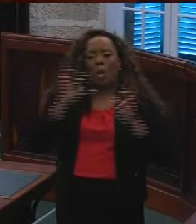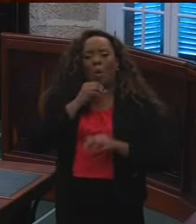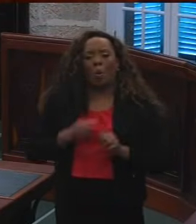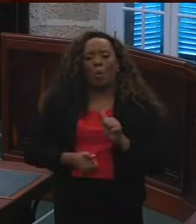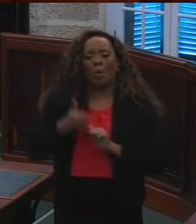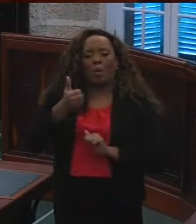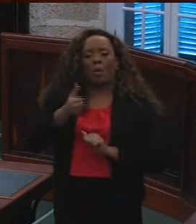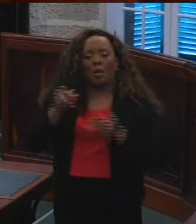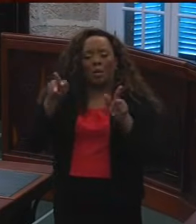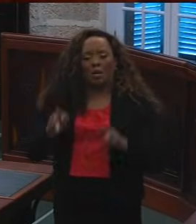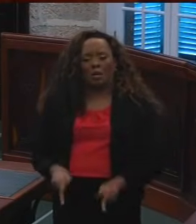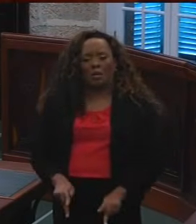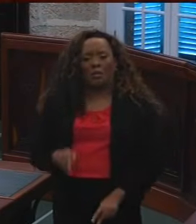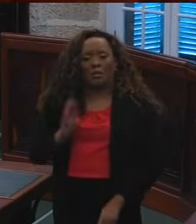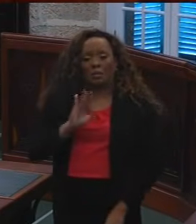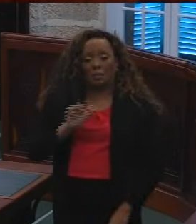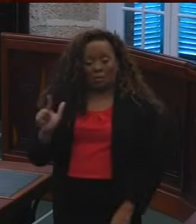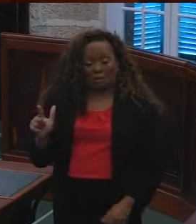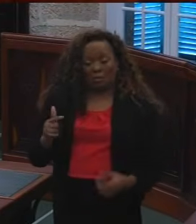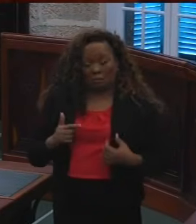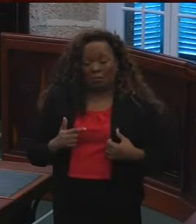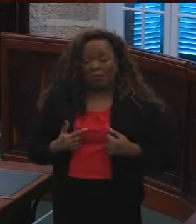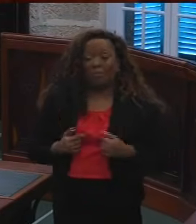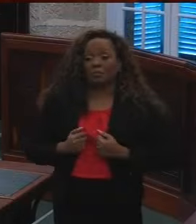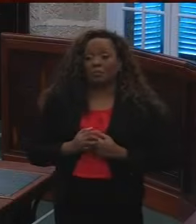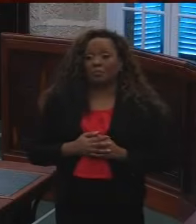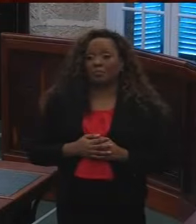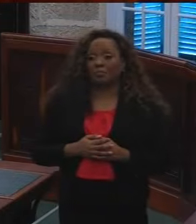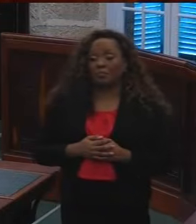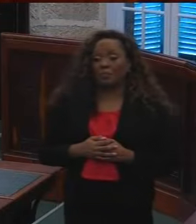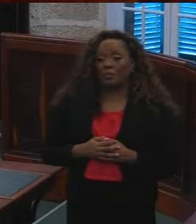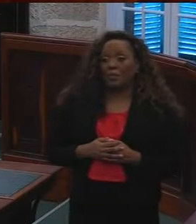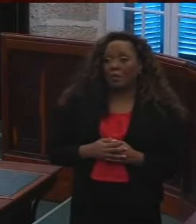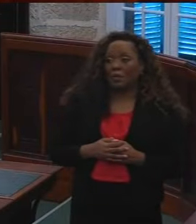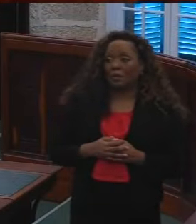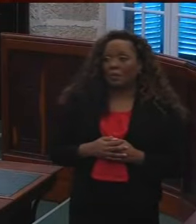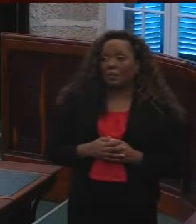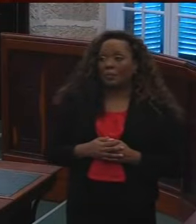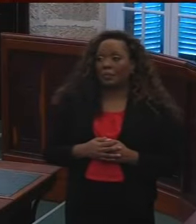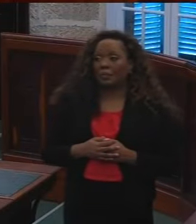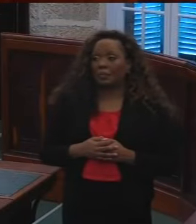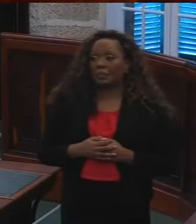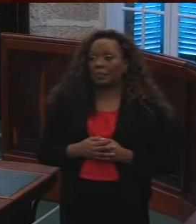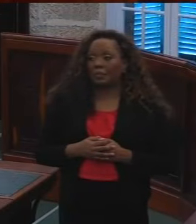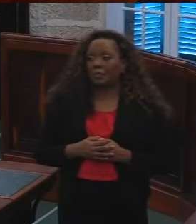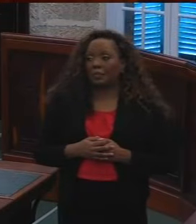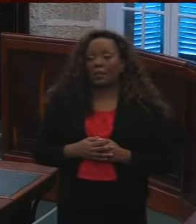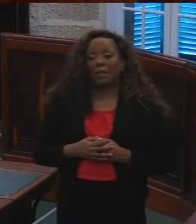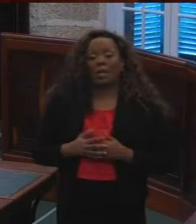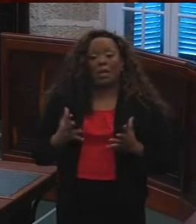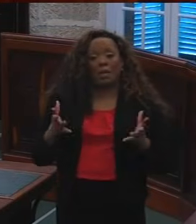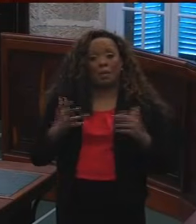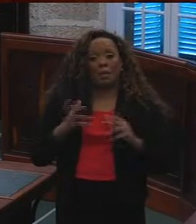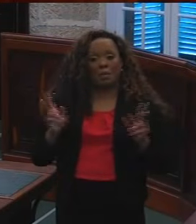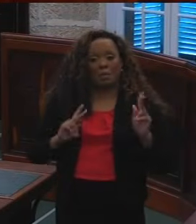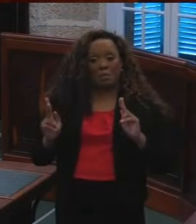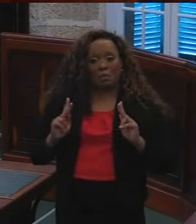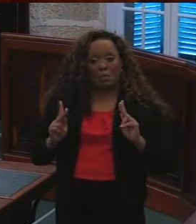want to, as a disclaimer, let persons in Barbados who are past 65 years old recognize